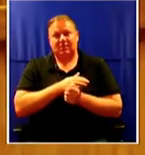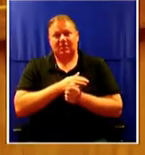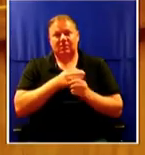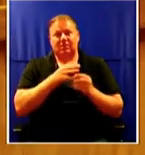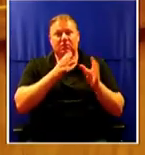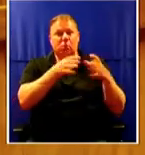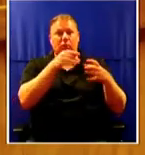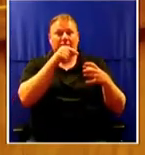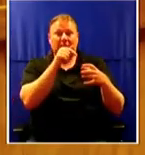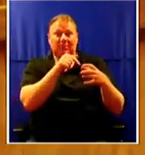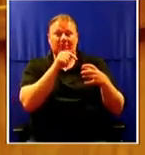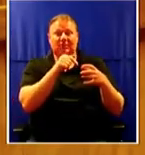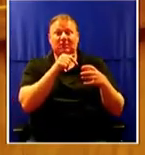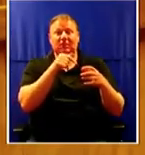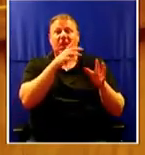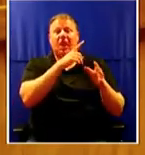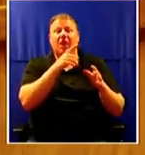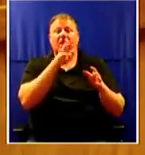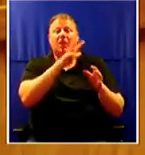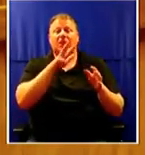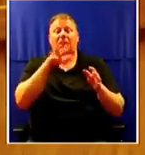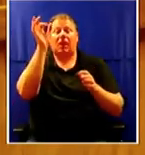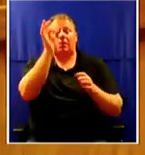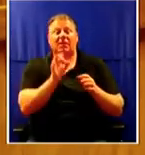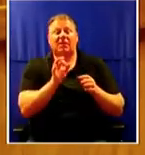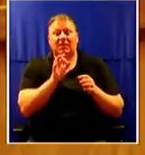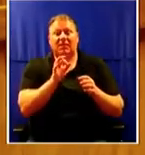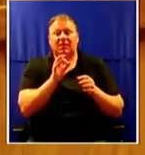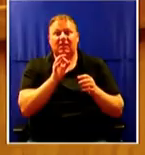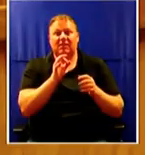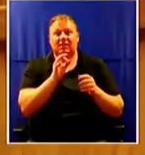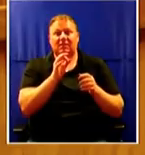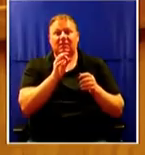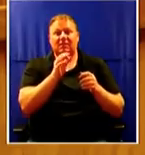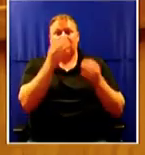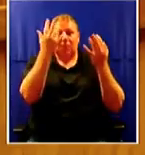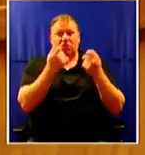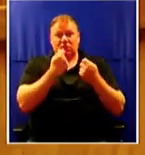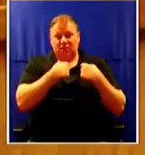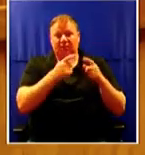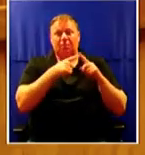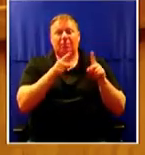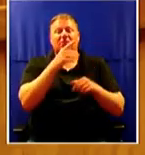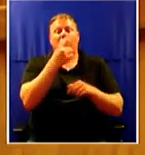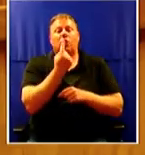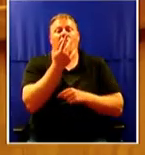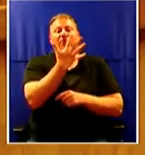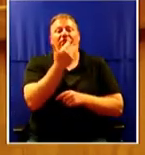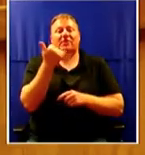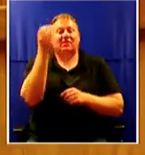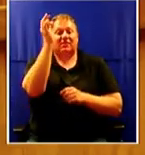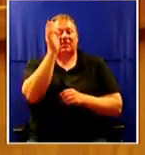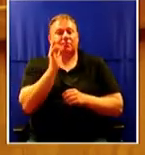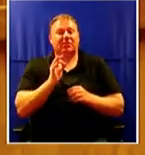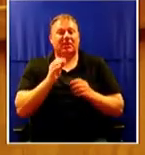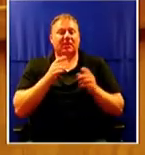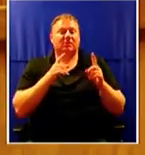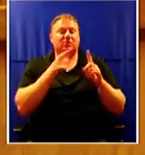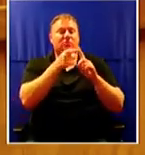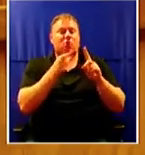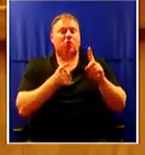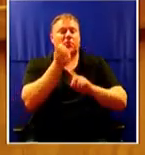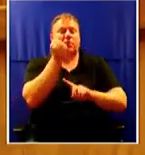the second largest under expenditure of 137.6 million. This under expenditure takes place in the midst